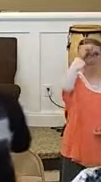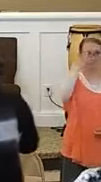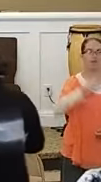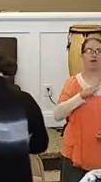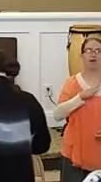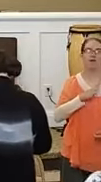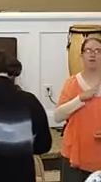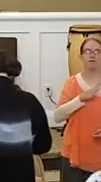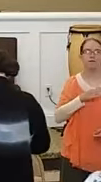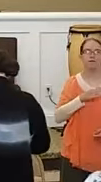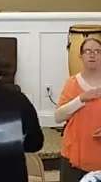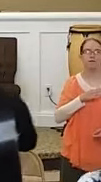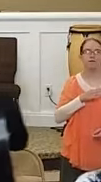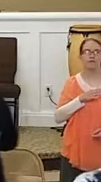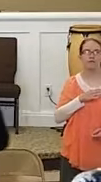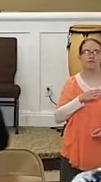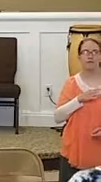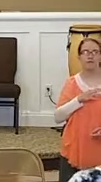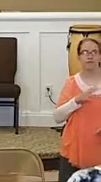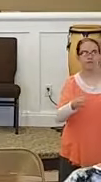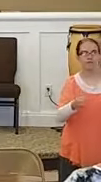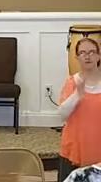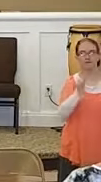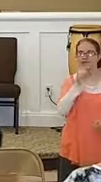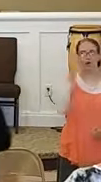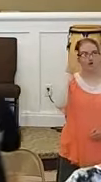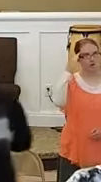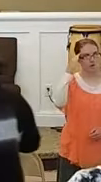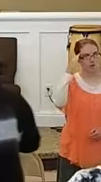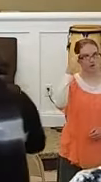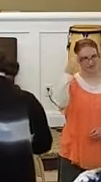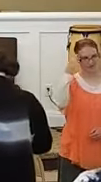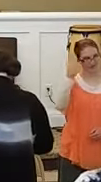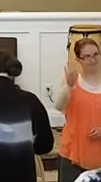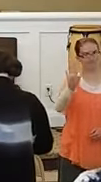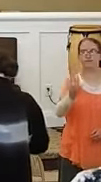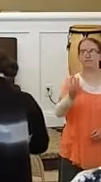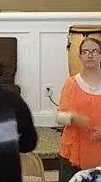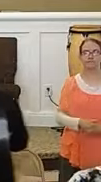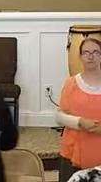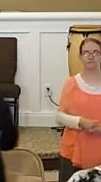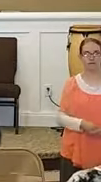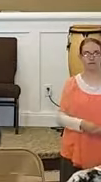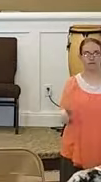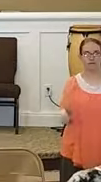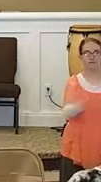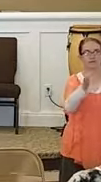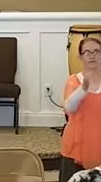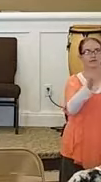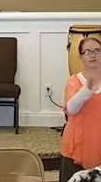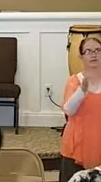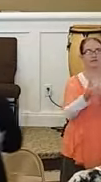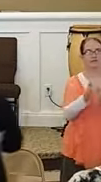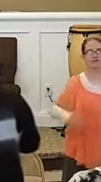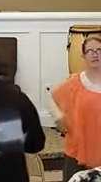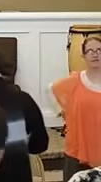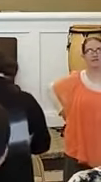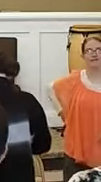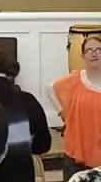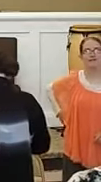they marveled and they took knowledge of them that they had been with Jesus.